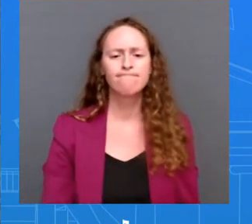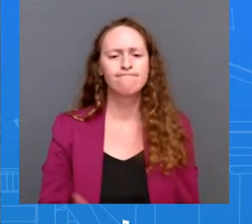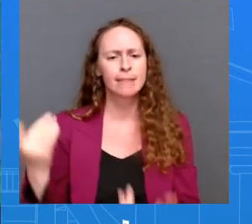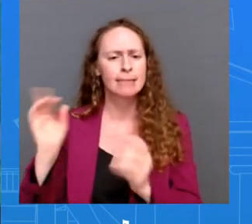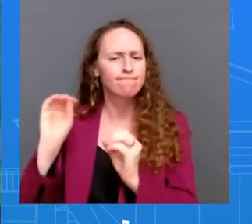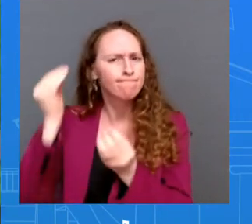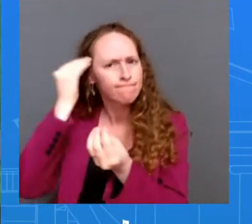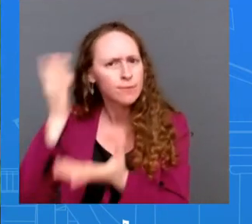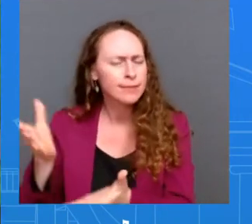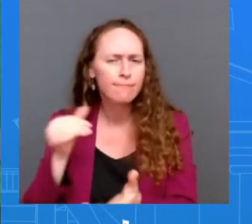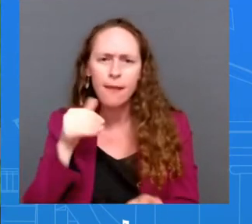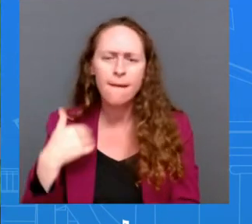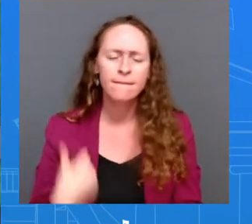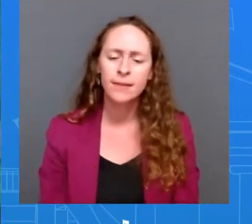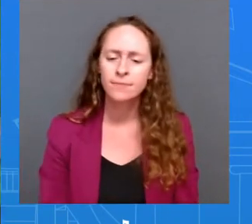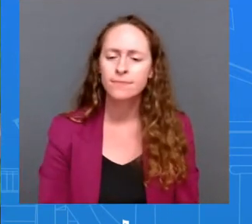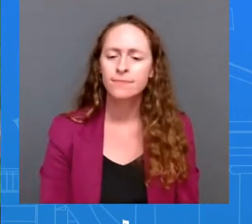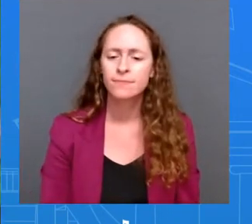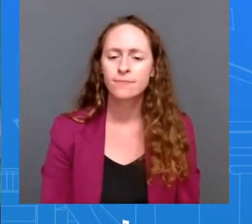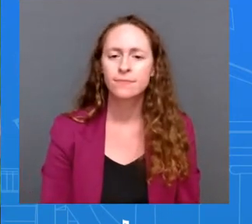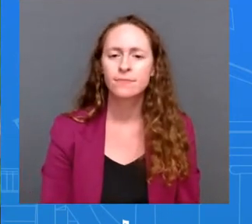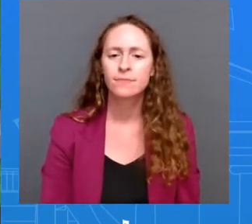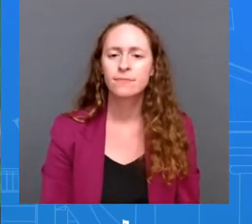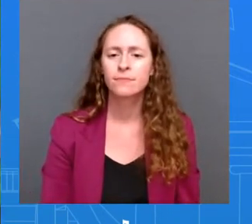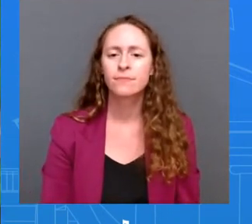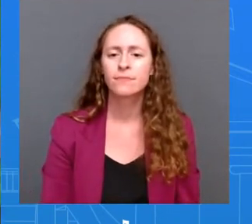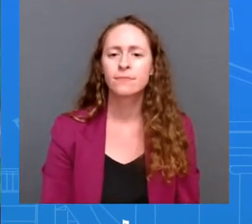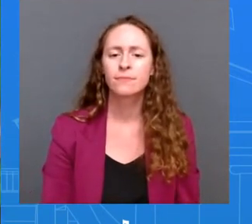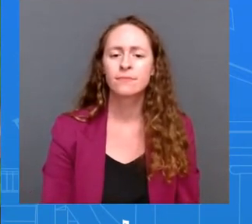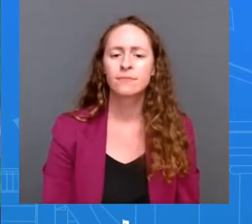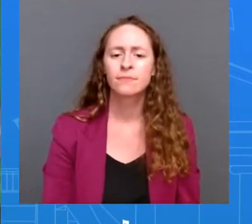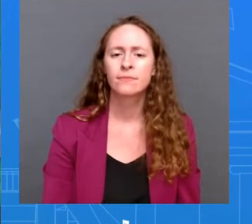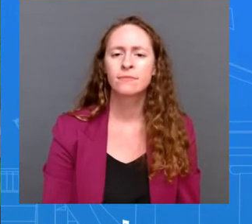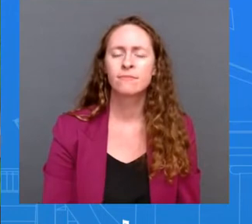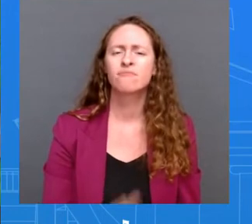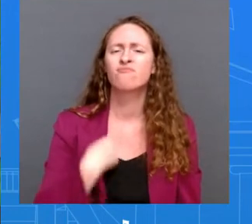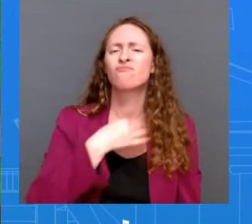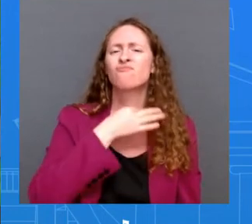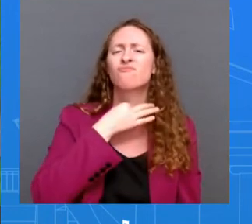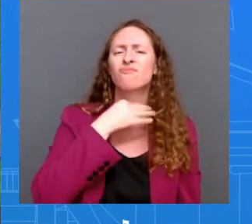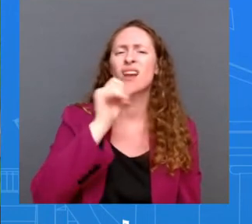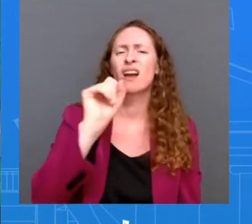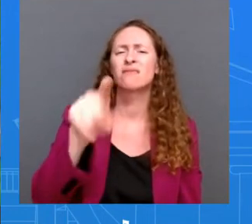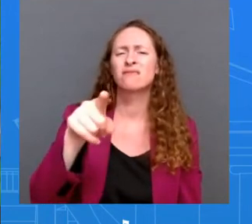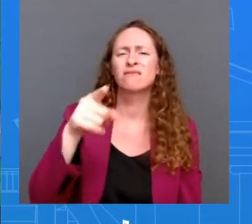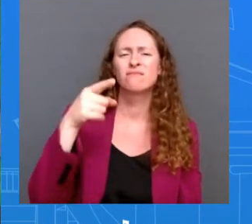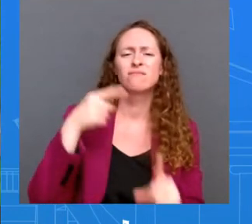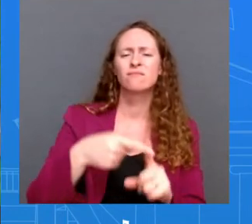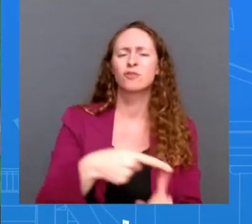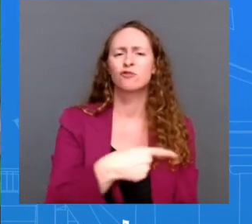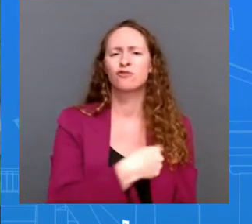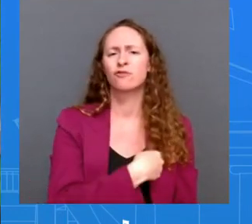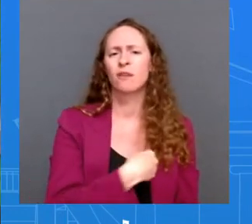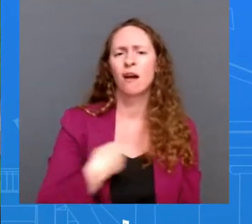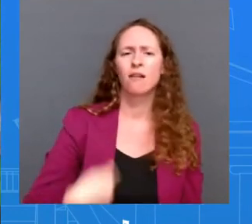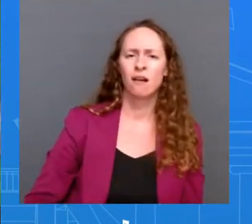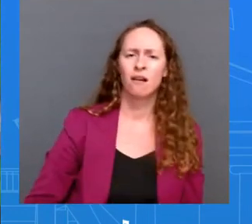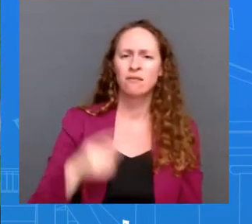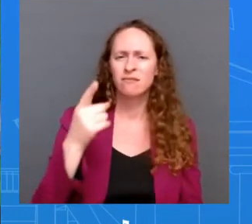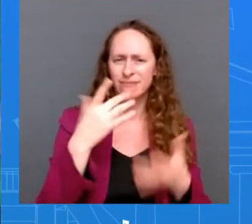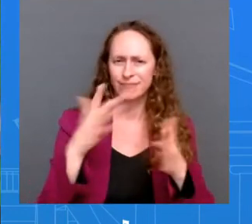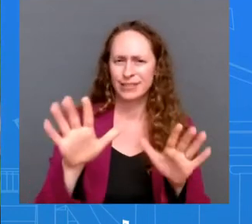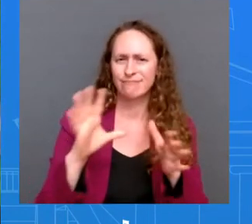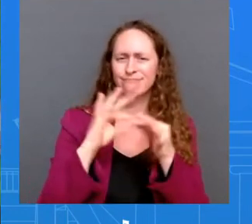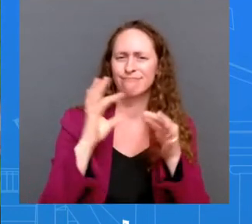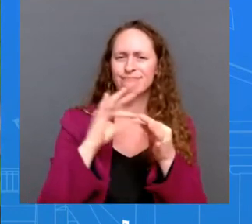quickly, on China, given what China's actions that you talked about at the top, does the administration believe it was a mistake for